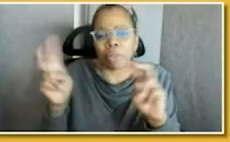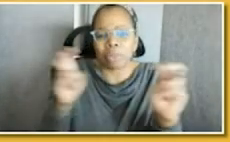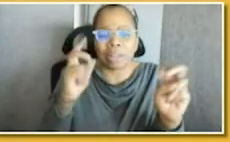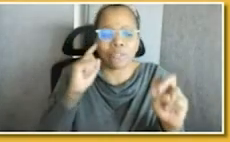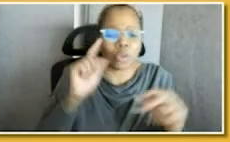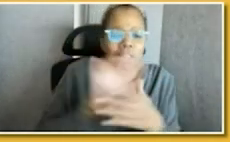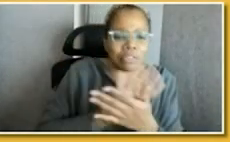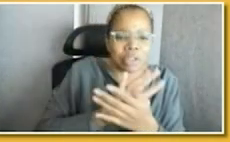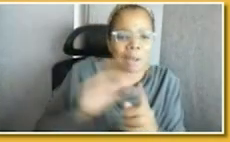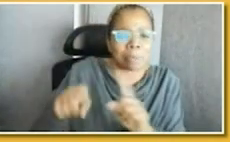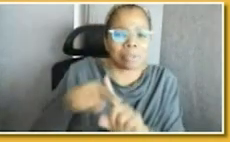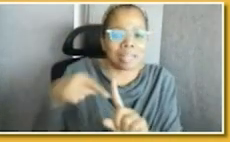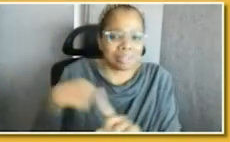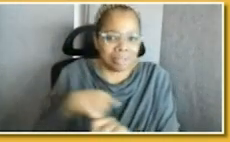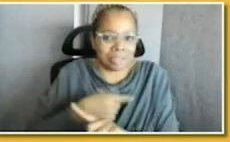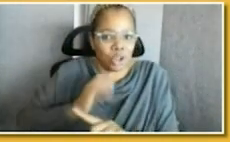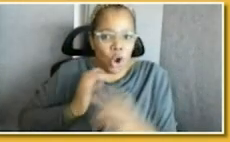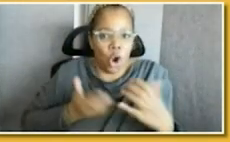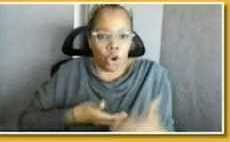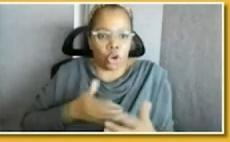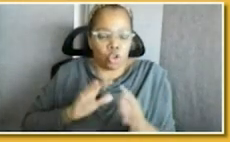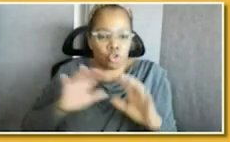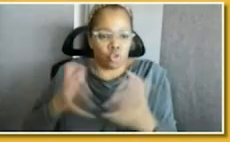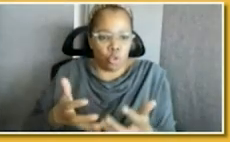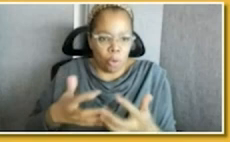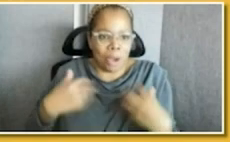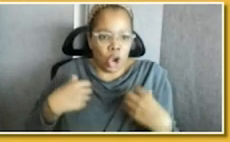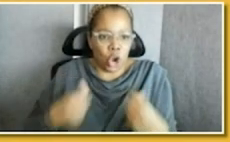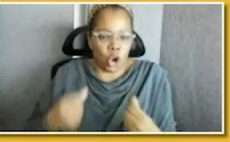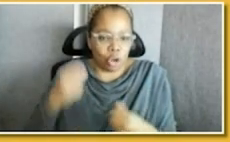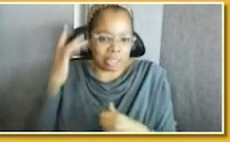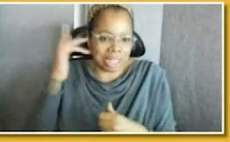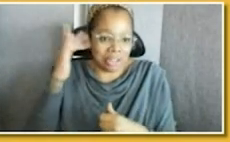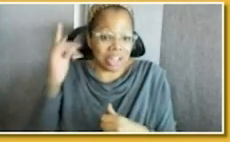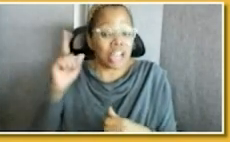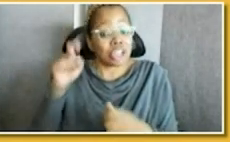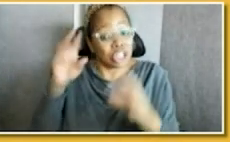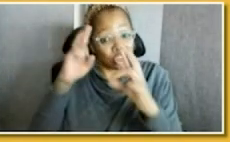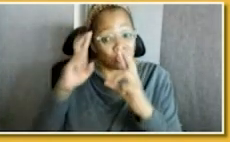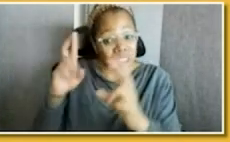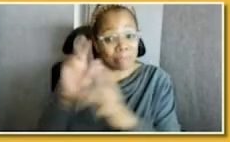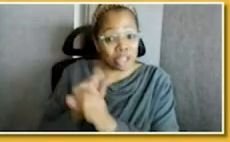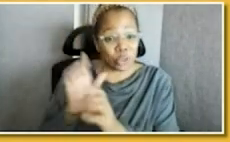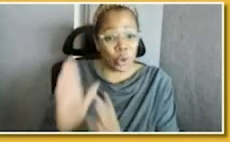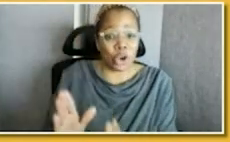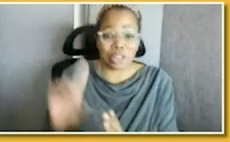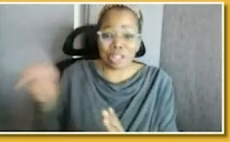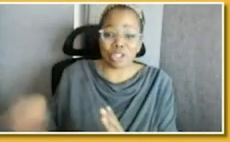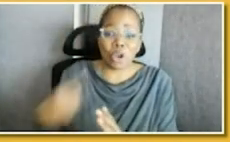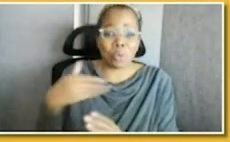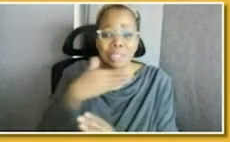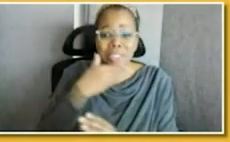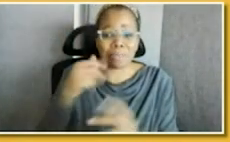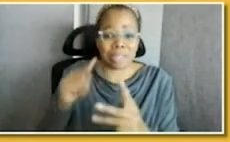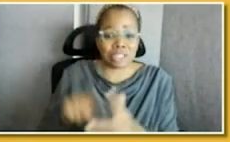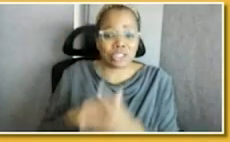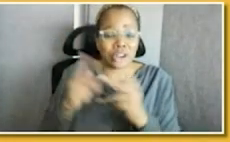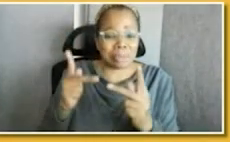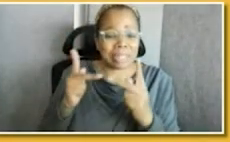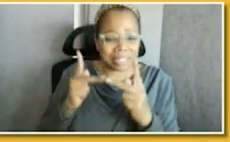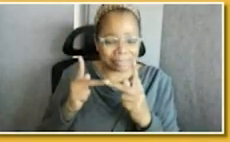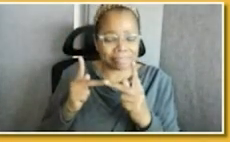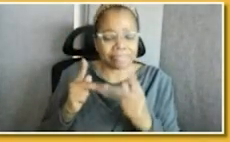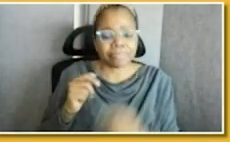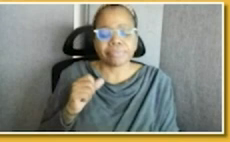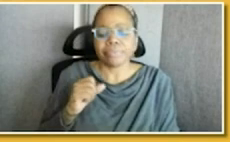California. Like Ron said, just respect the worker, and that's always the best starting place to go. So